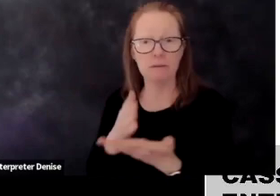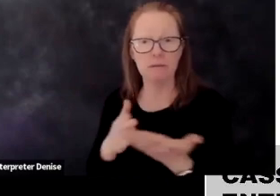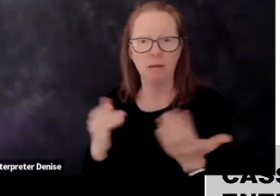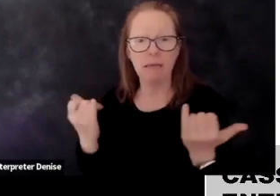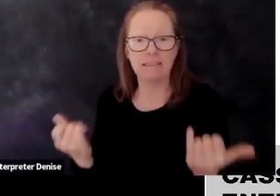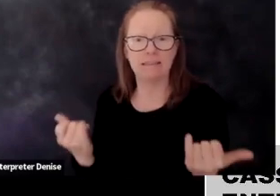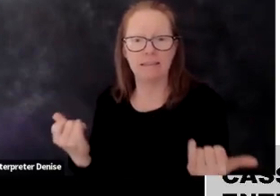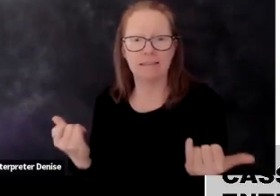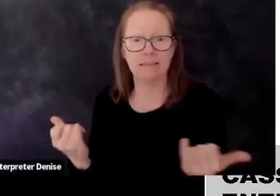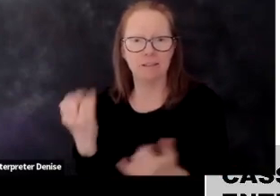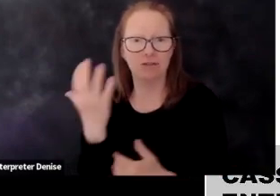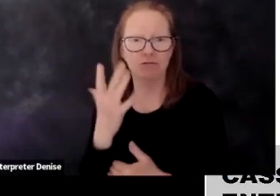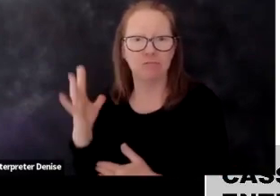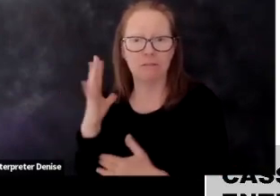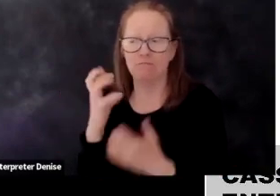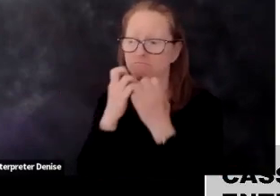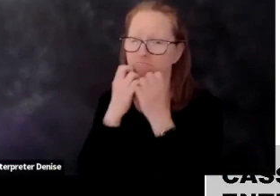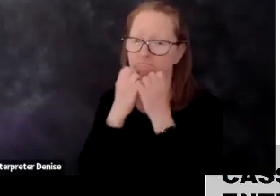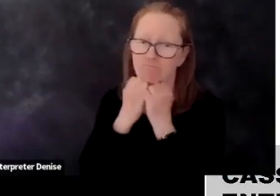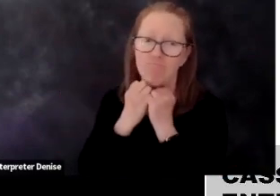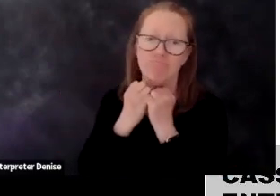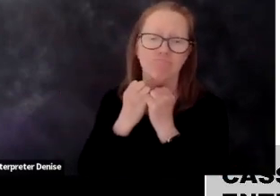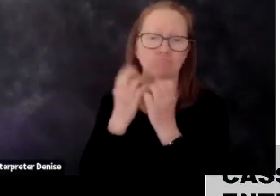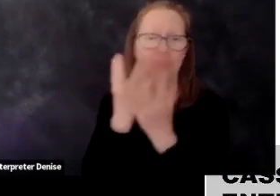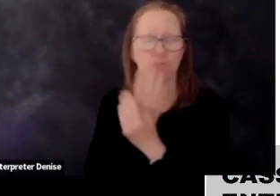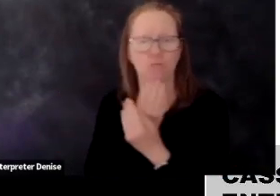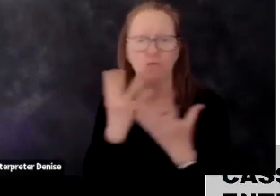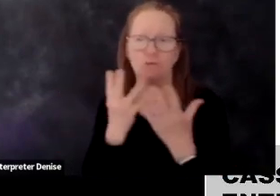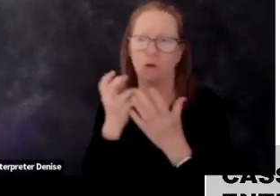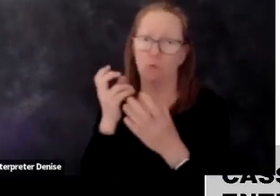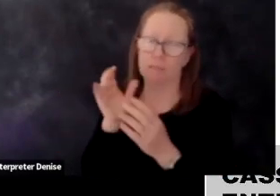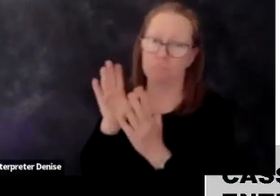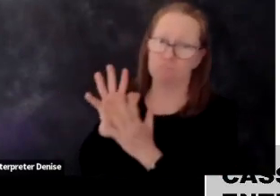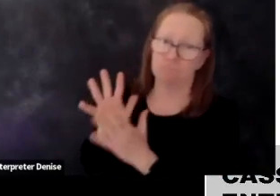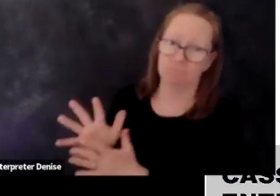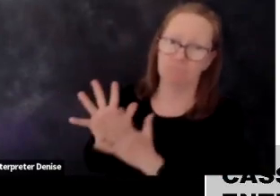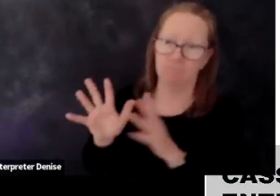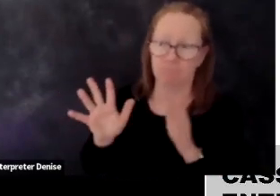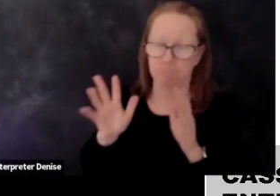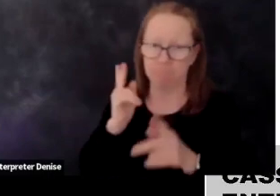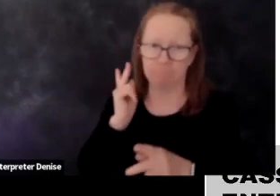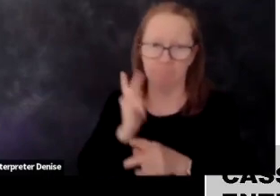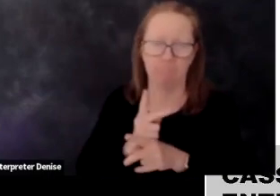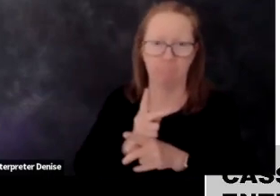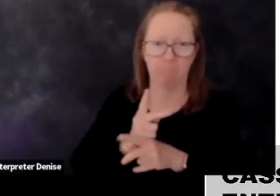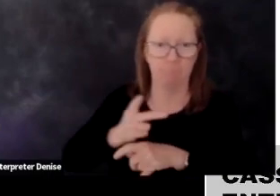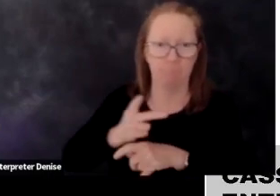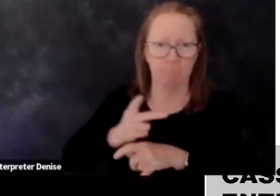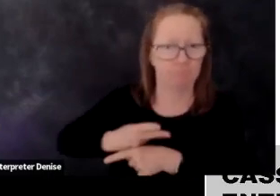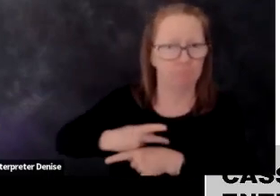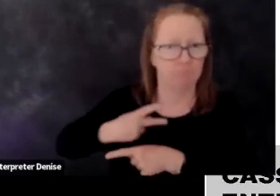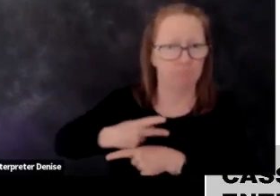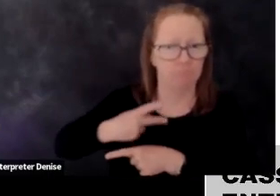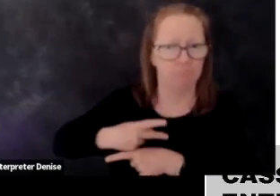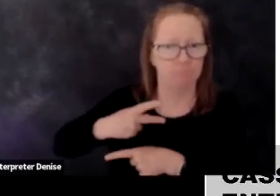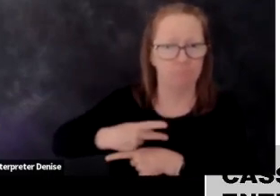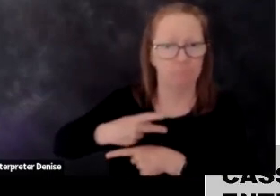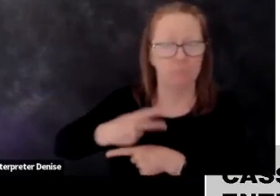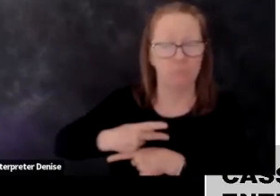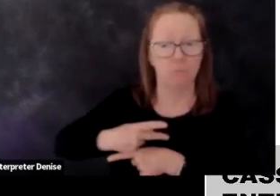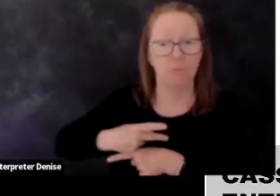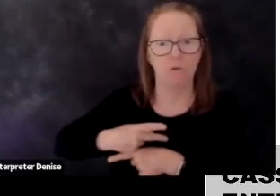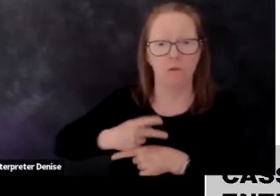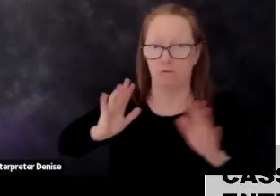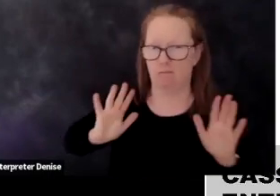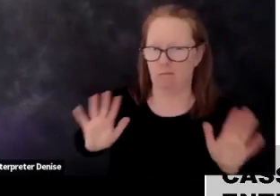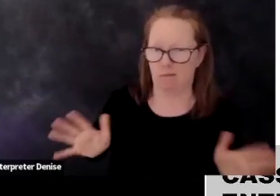we've worked hard to avoid impacting them as we worked on the pool. So we're going to add 3 new trees right in the middle where there's